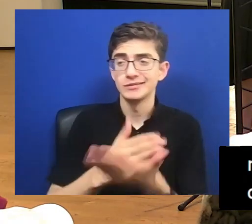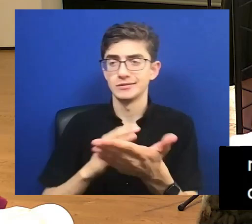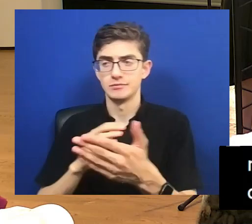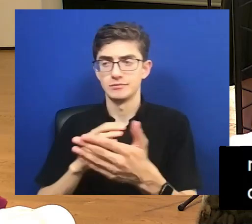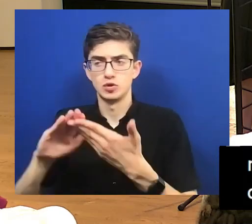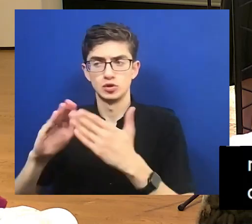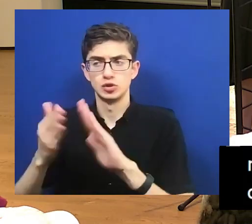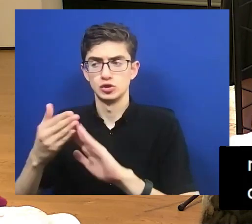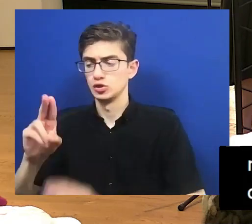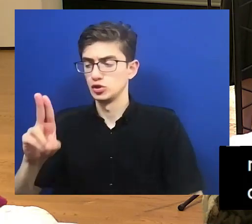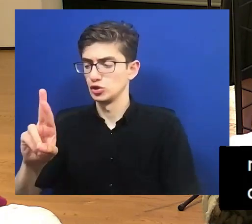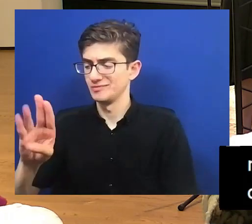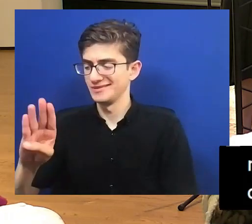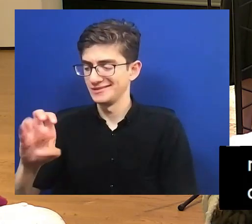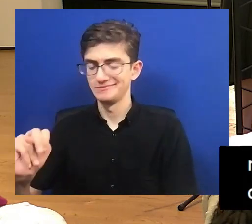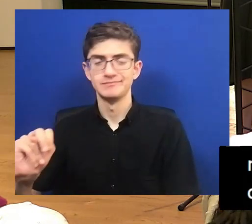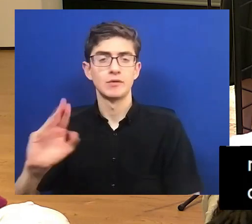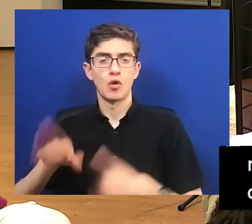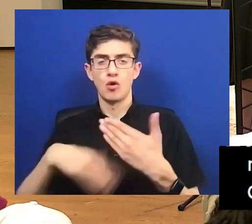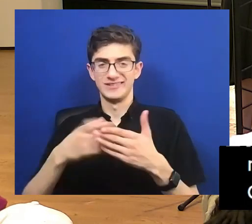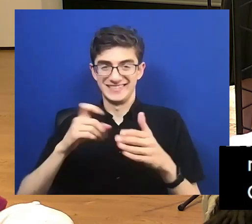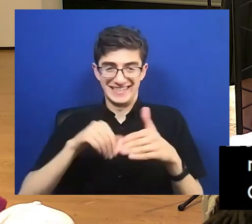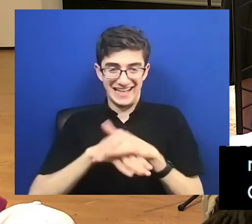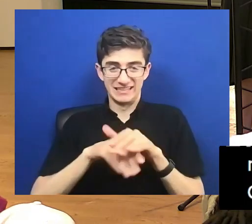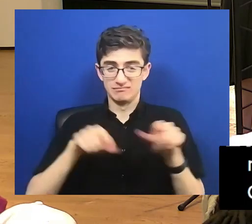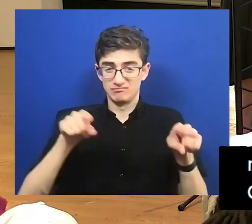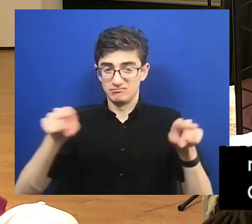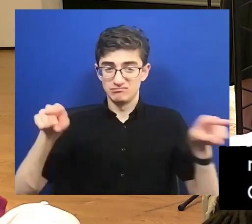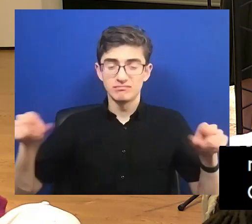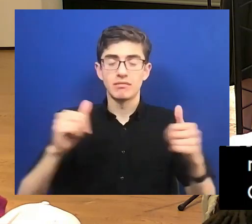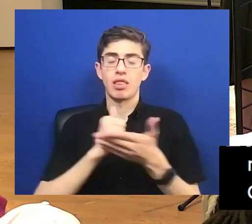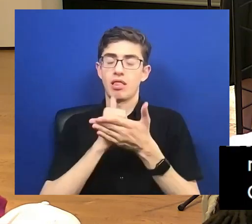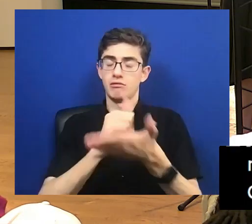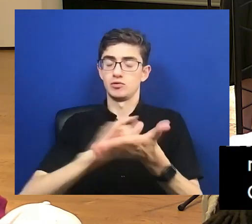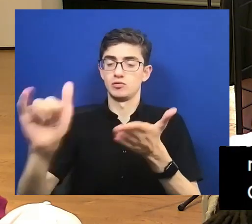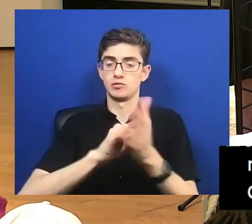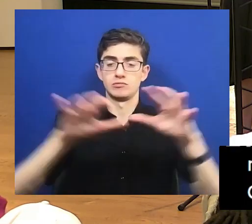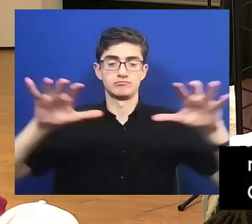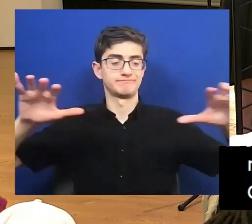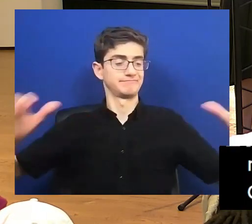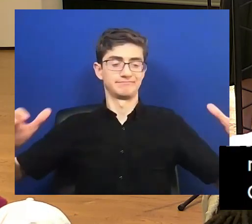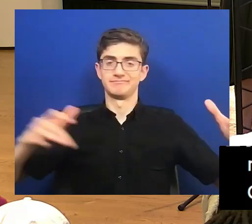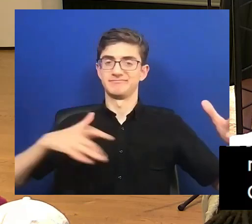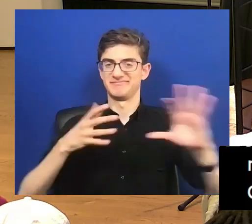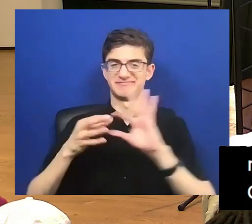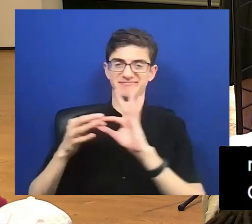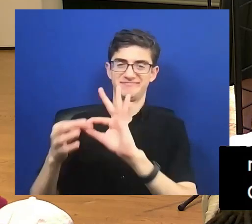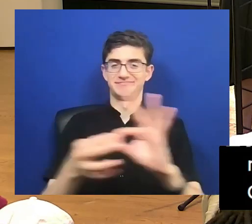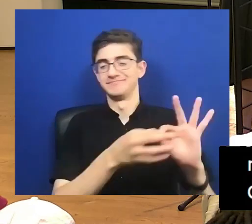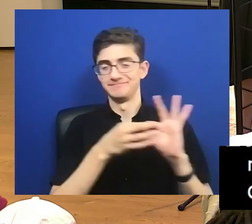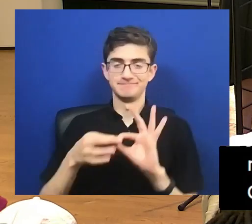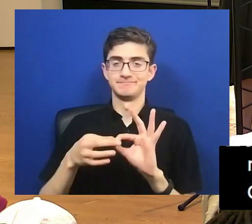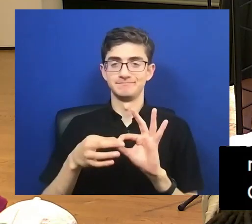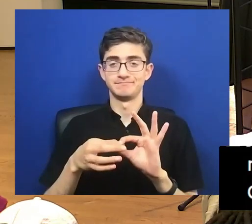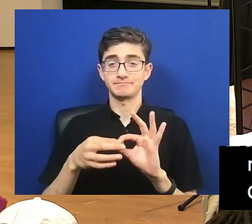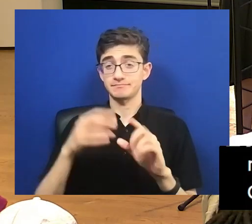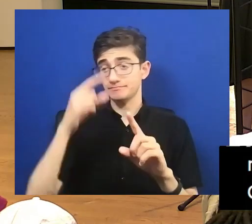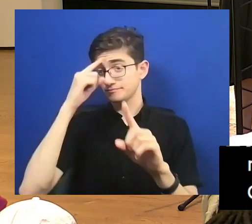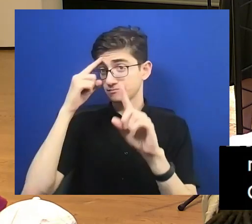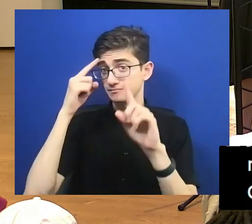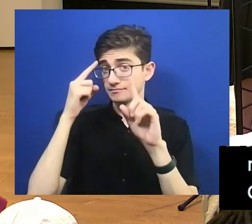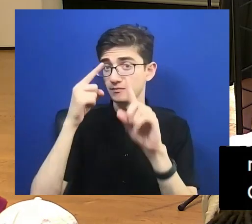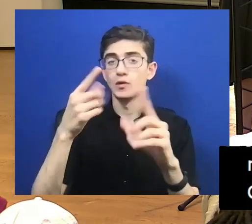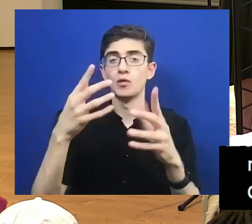connectivity. A pillar of Governor Hochul's initiative is ensuring equitable access to broadband